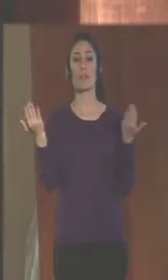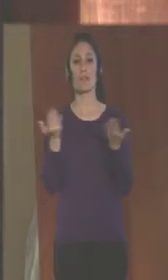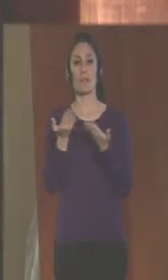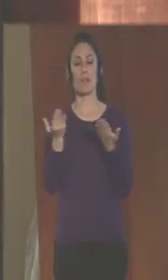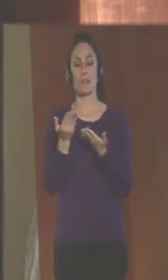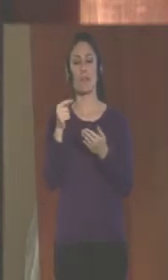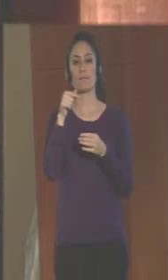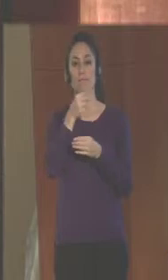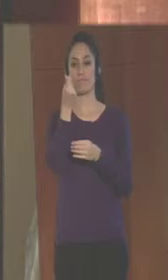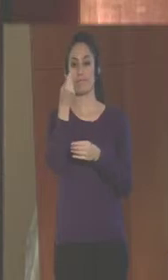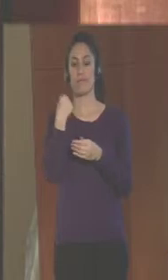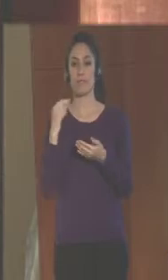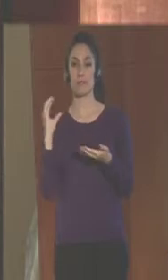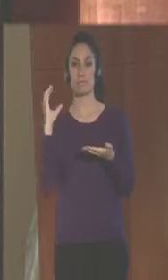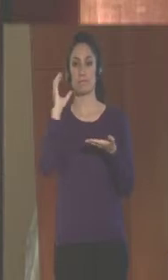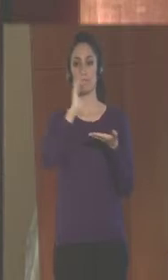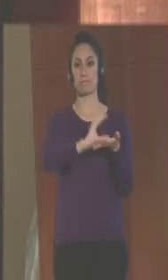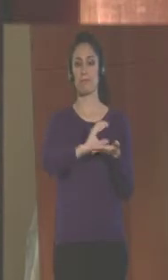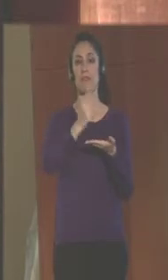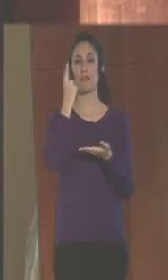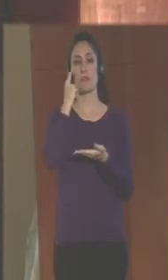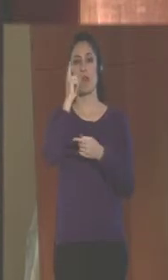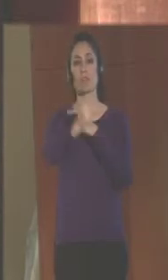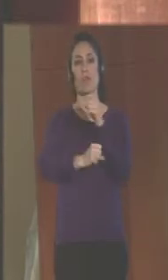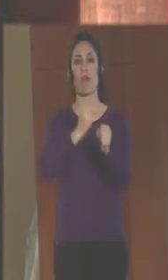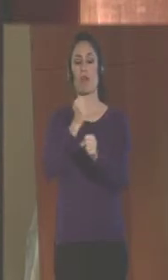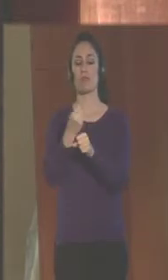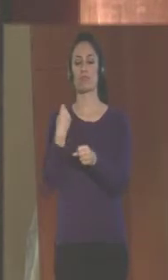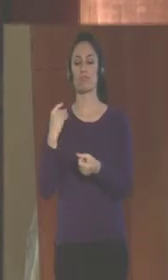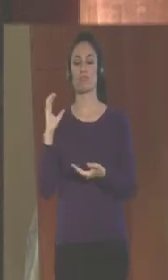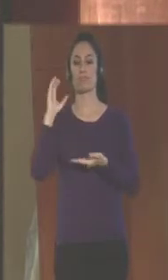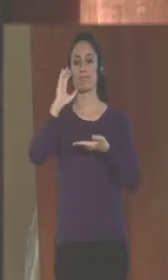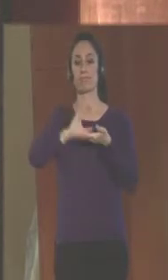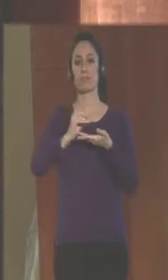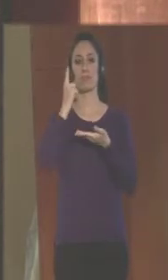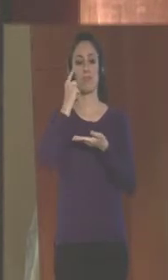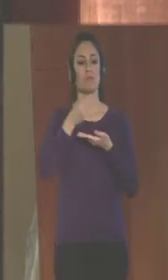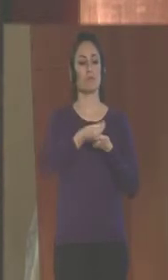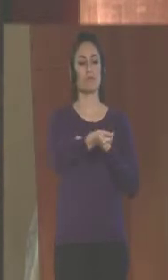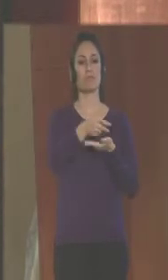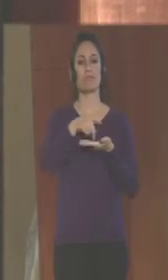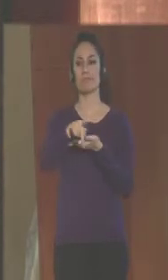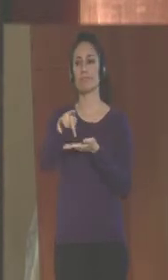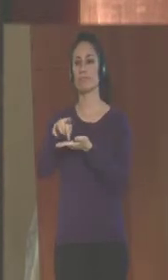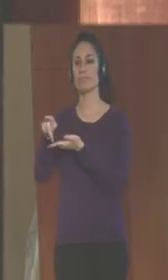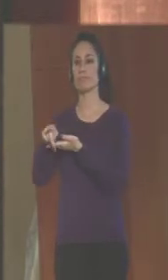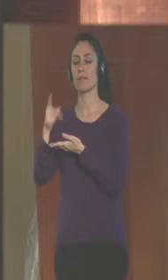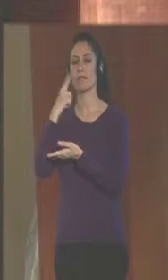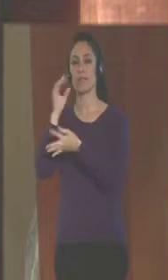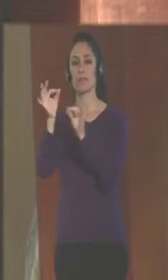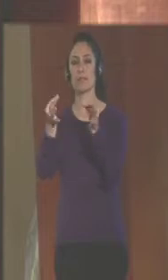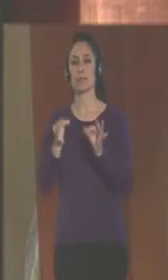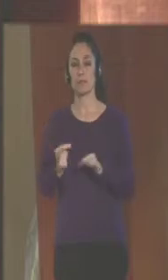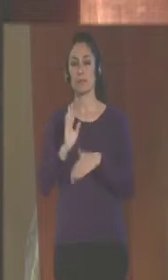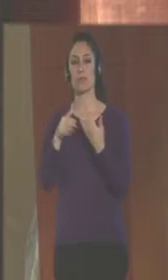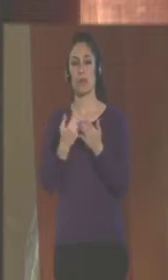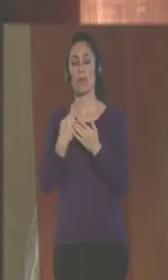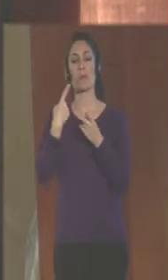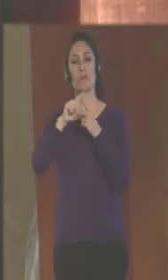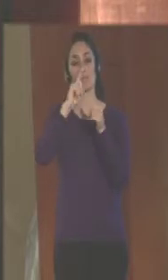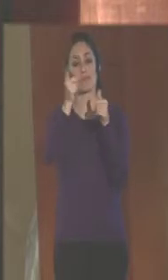population centers. And so funds are allocated annually, and within the context that I was showing you in the